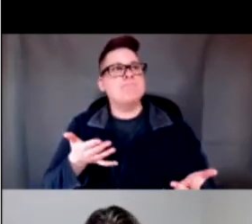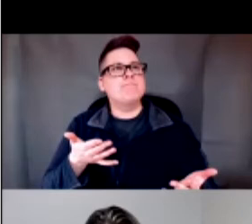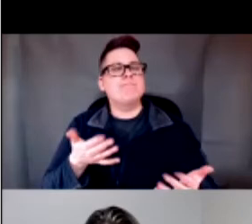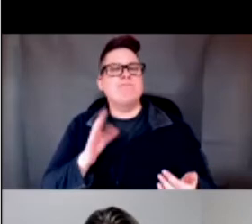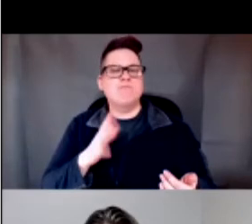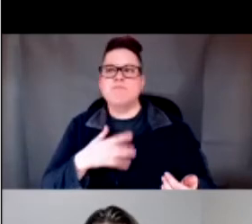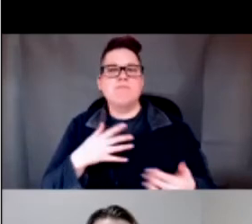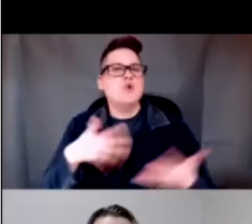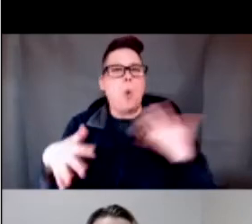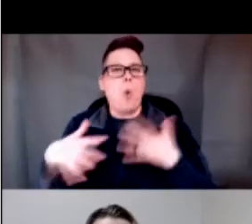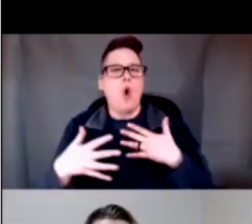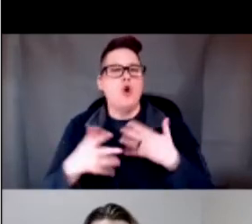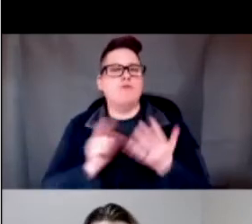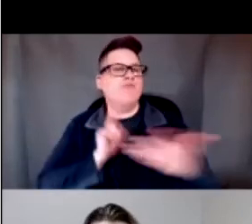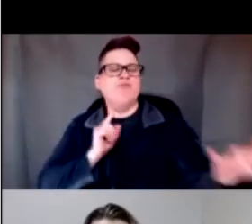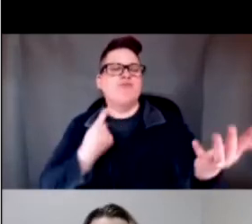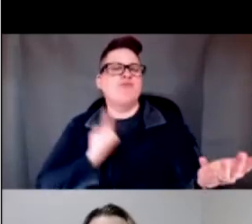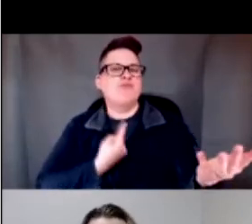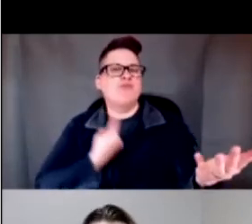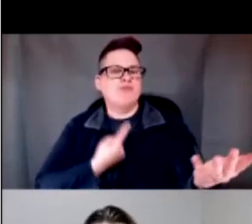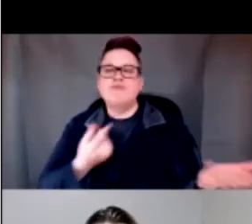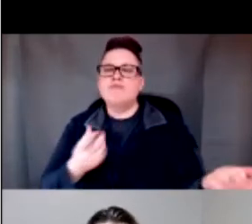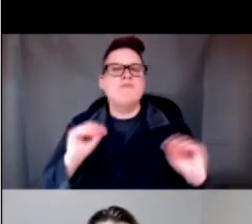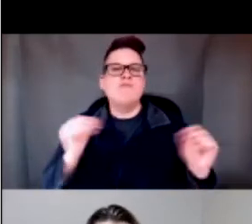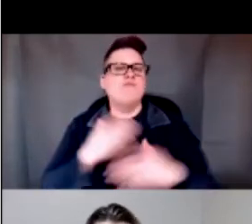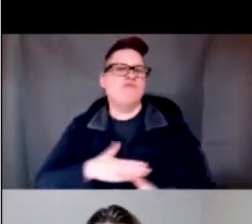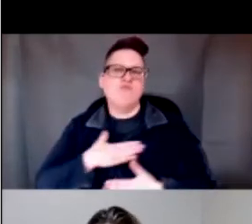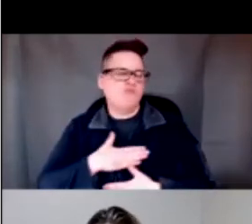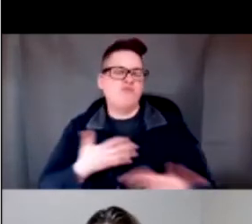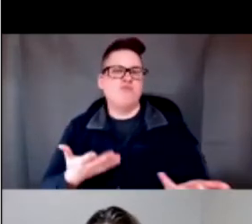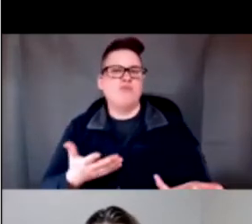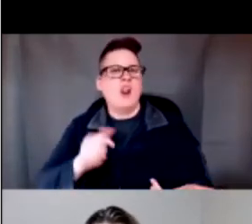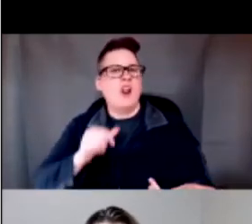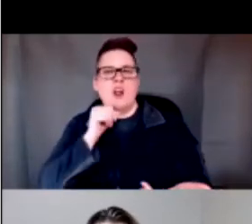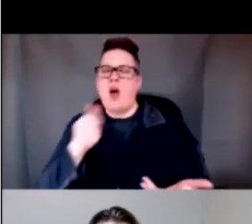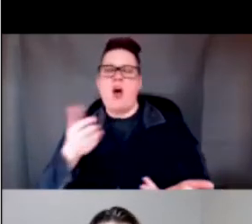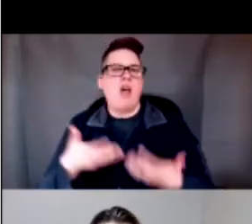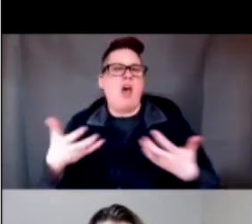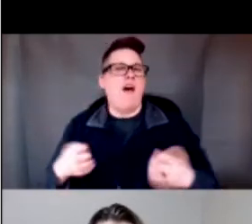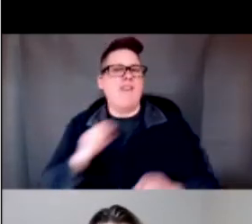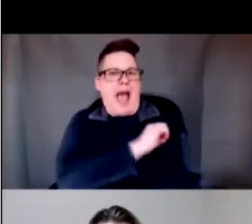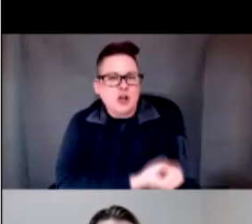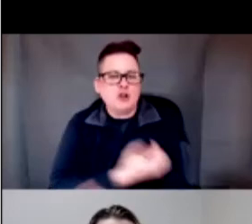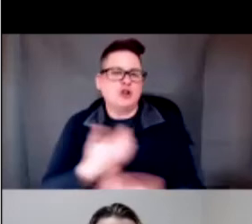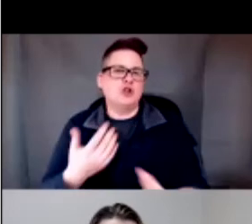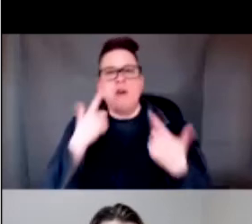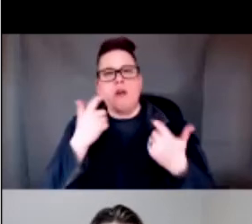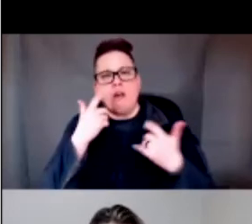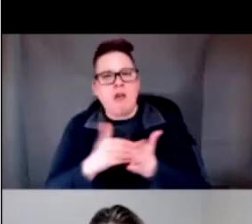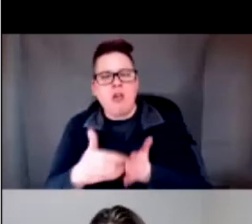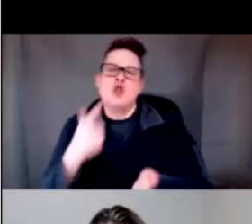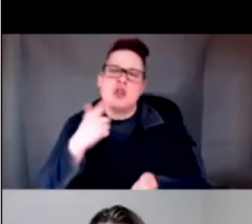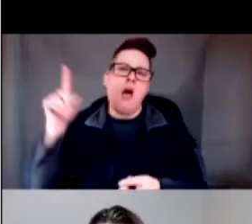isolating herself socially, had anhedonia, low energy, frequent crying spells, which she described as dissipating